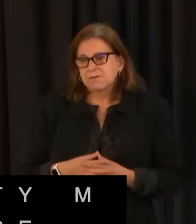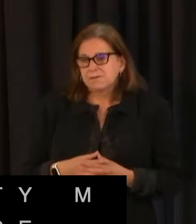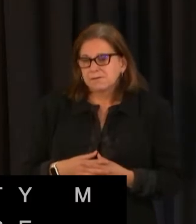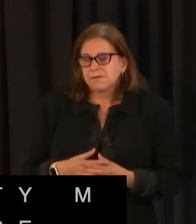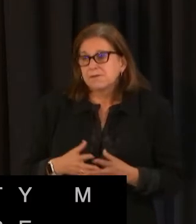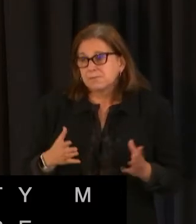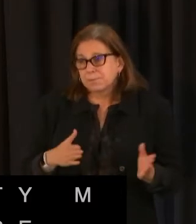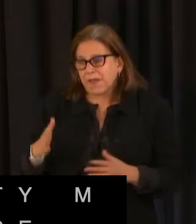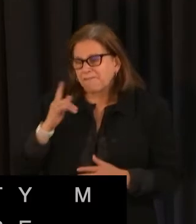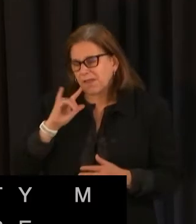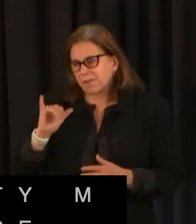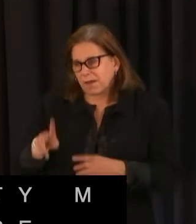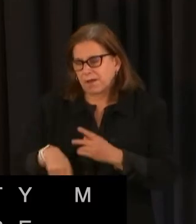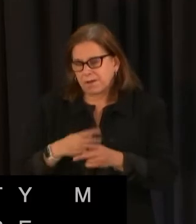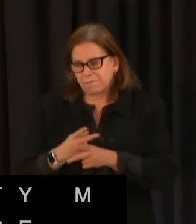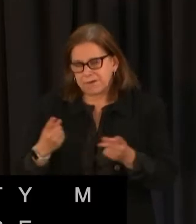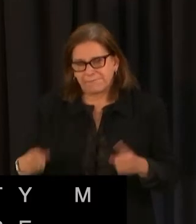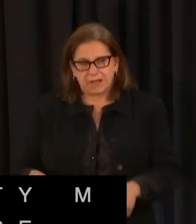the worst.